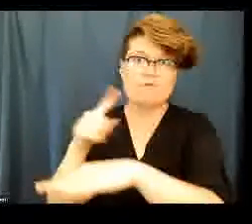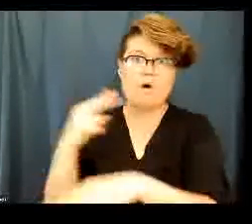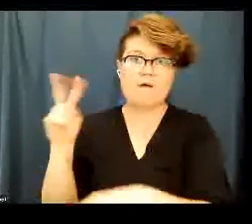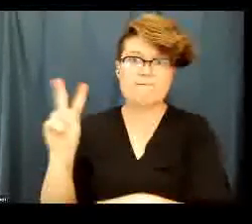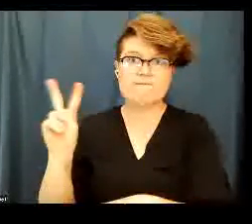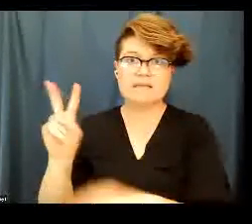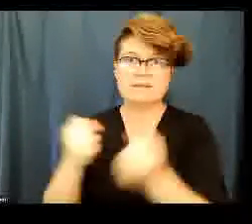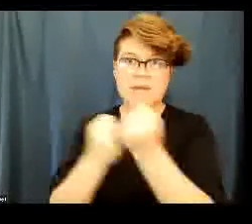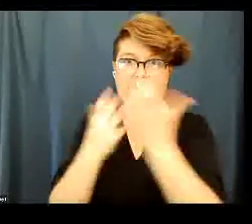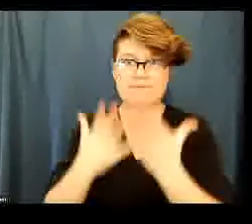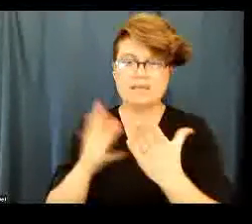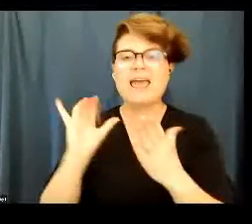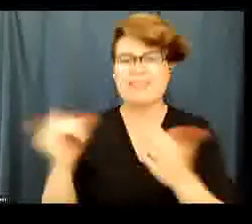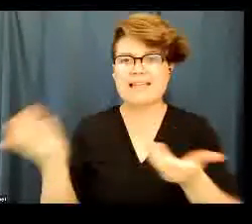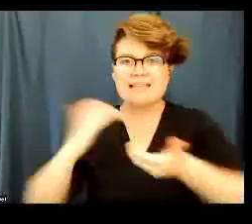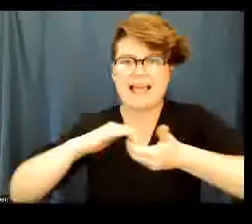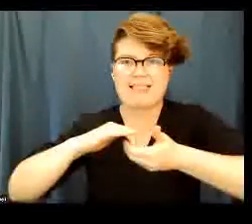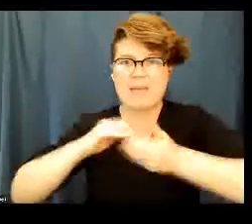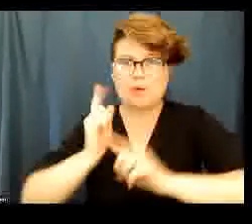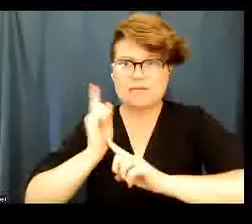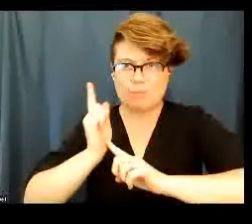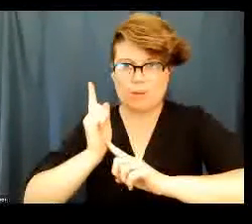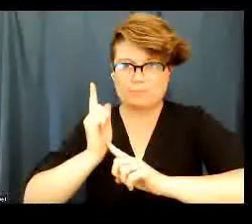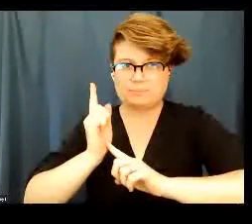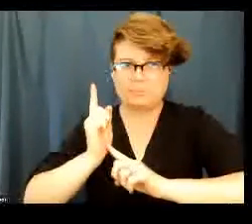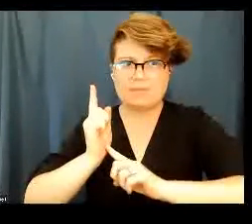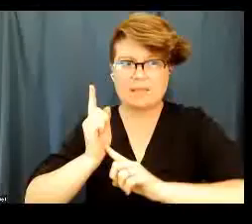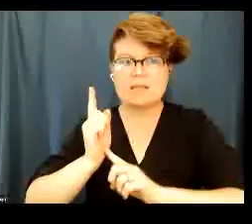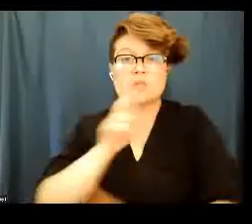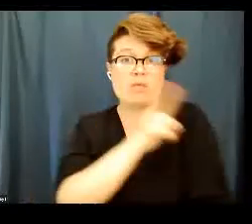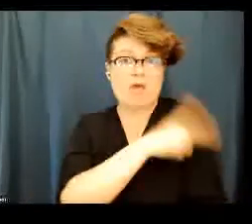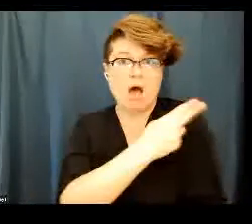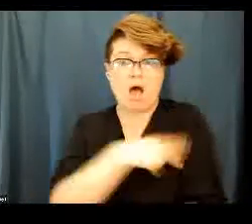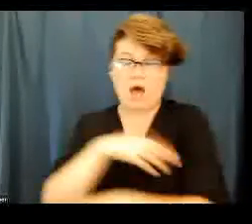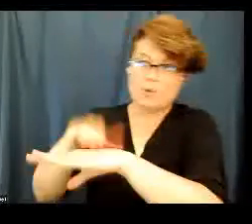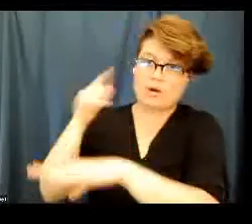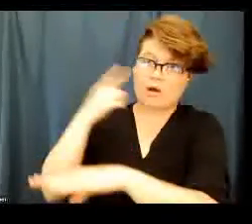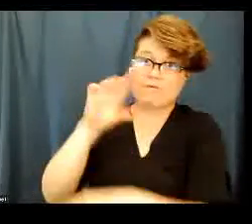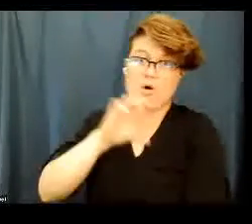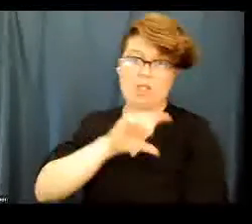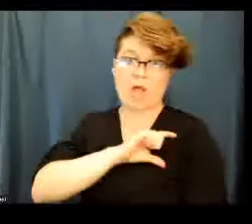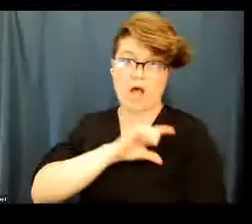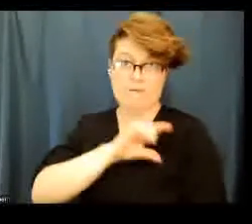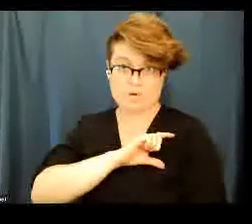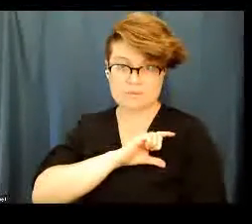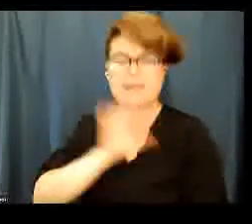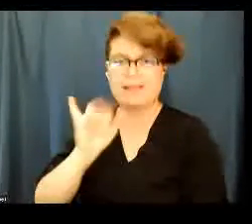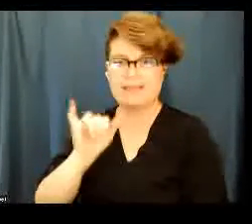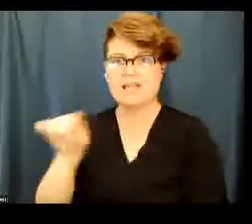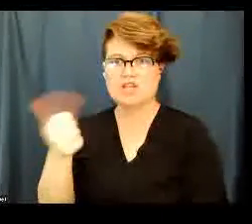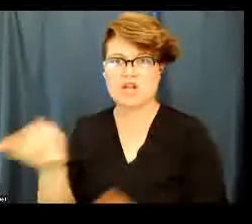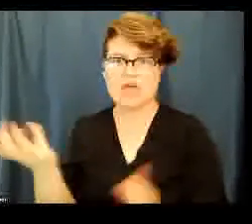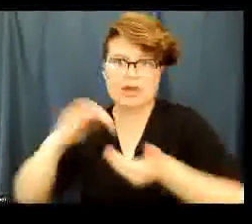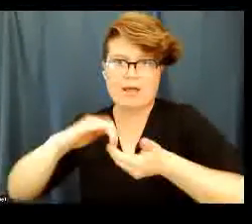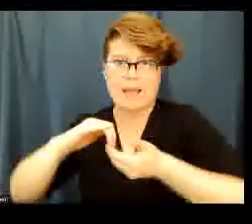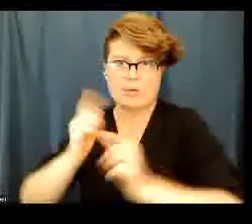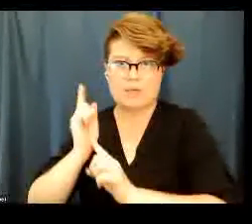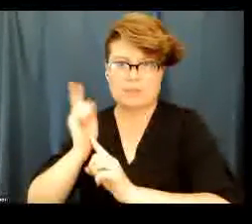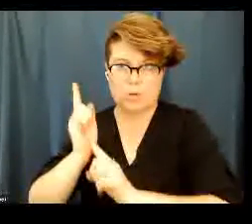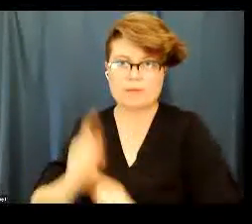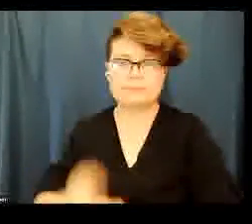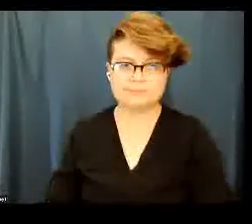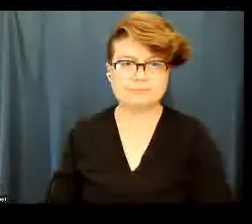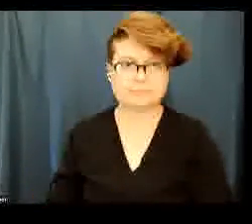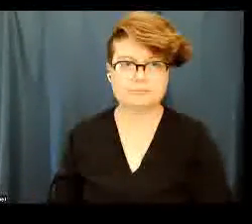collaboration point. And the hospital calls for law enforcement. That's a collaboration point. And